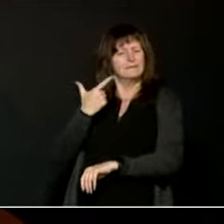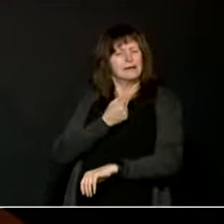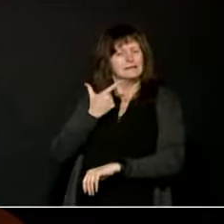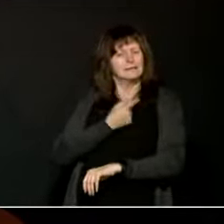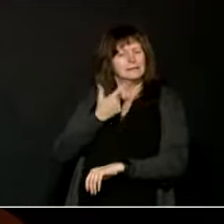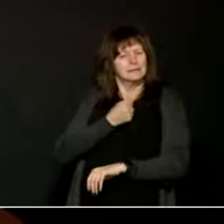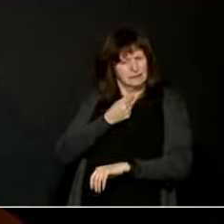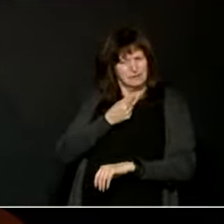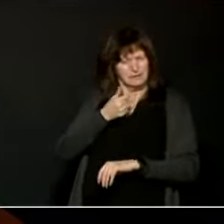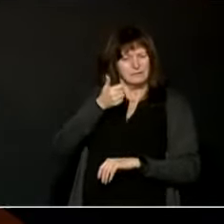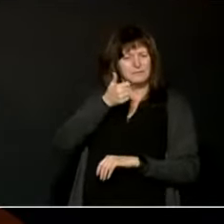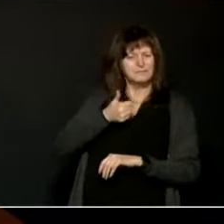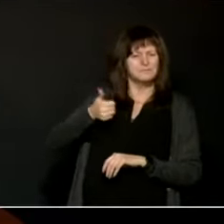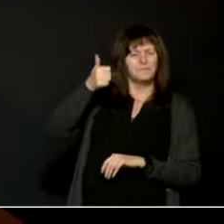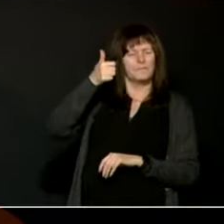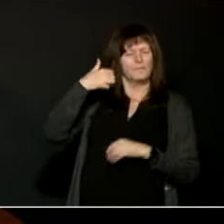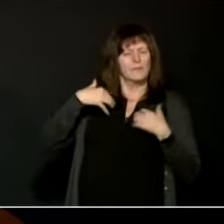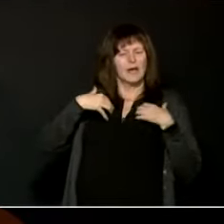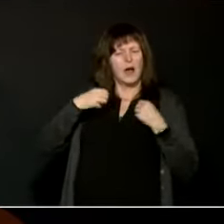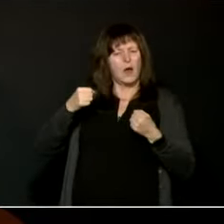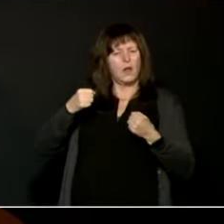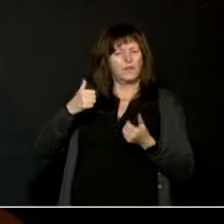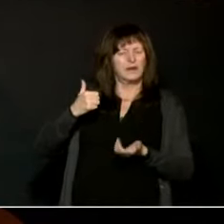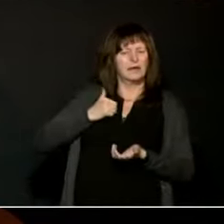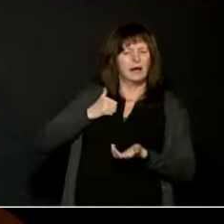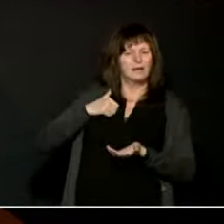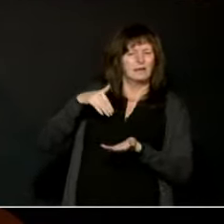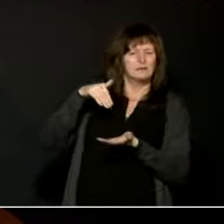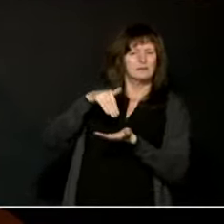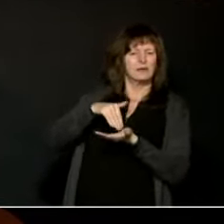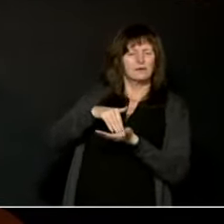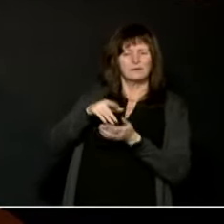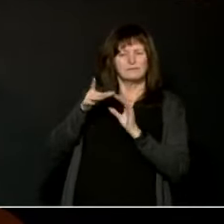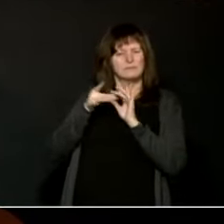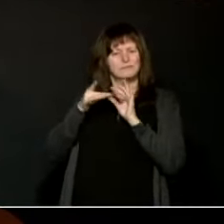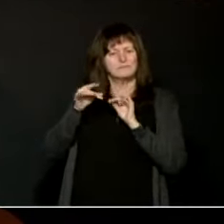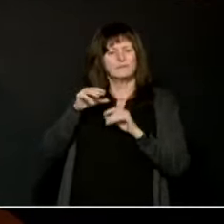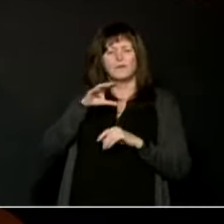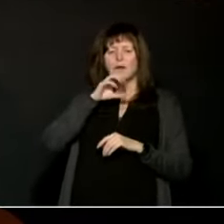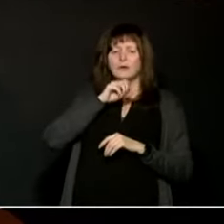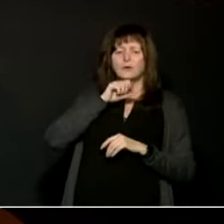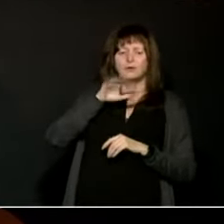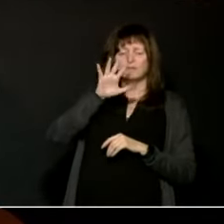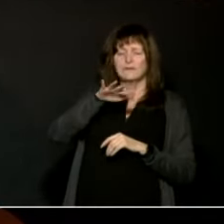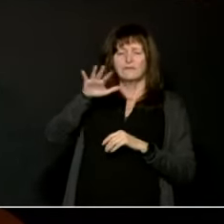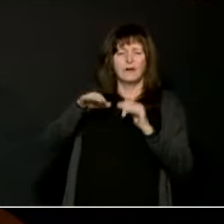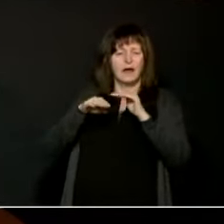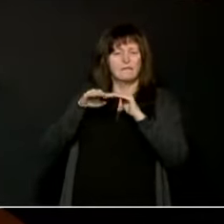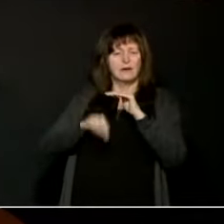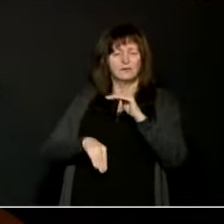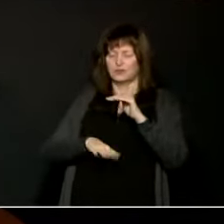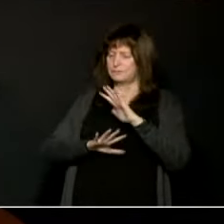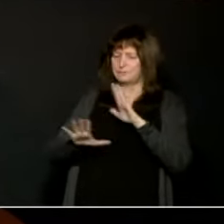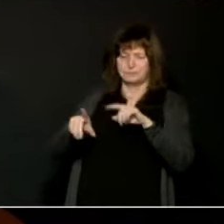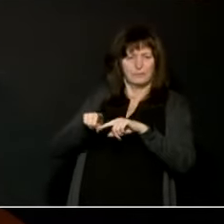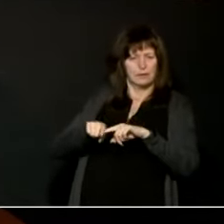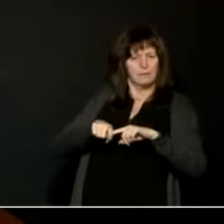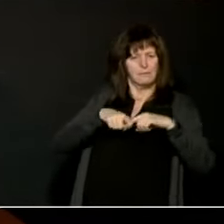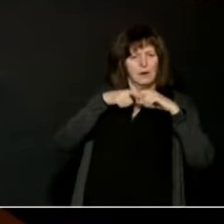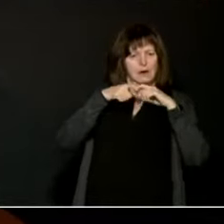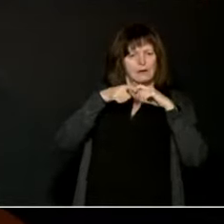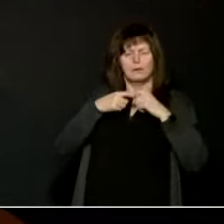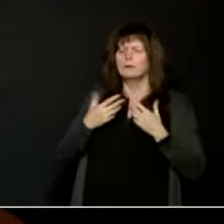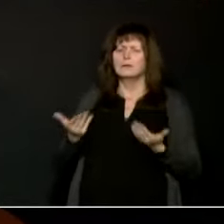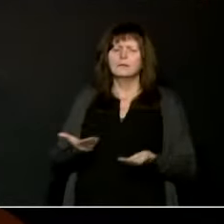those under 55. So obviously the vaccine has not been administered to those that young yet here in the province. What does